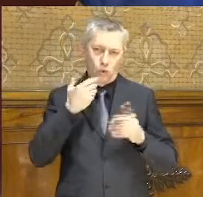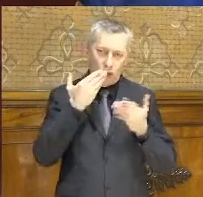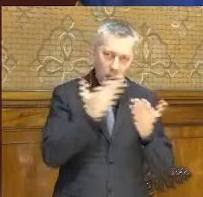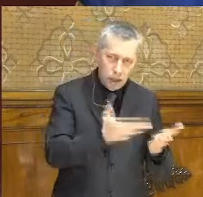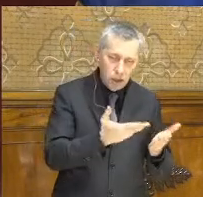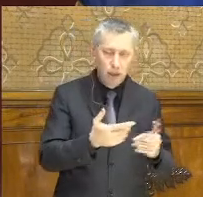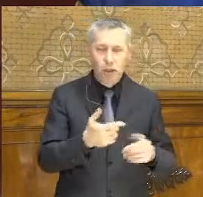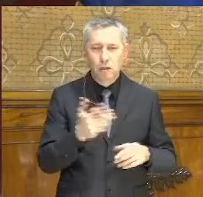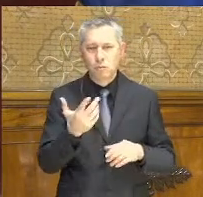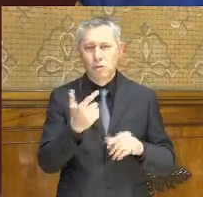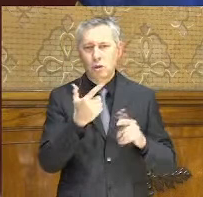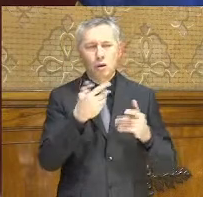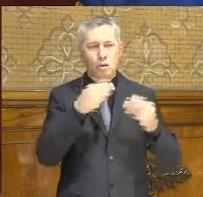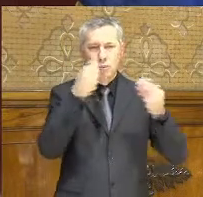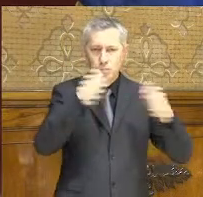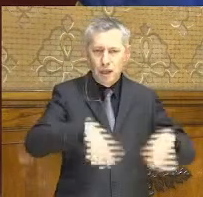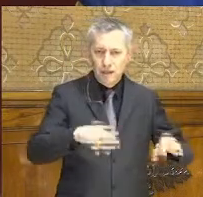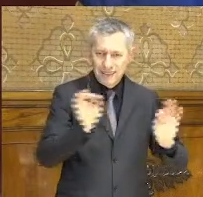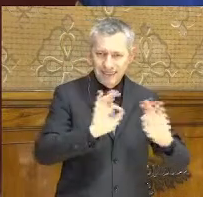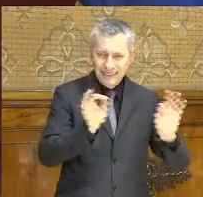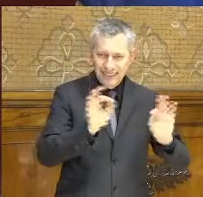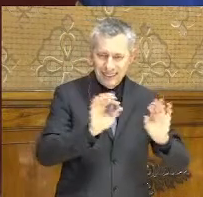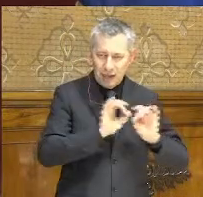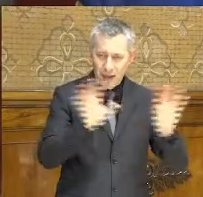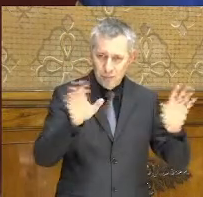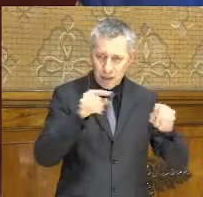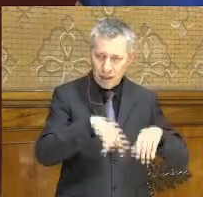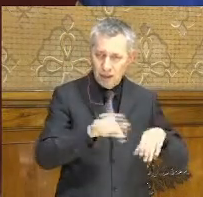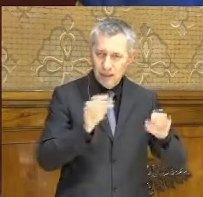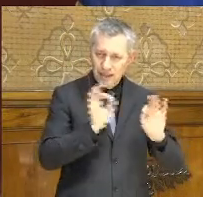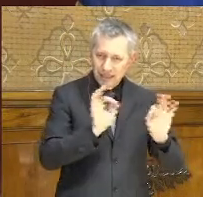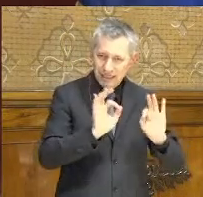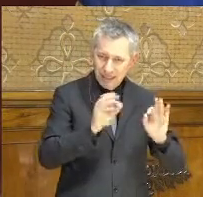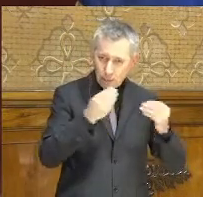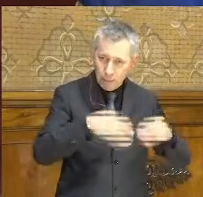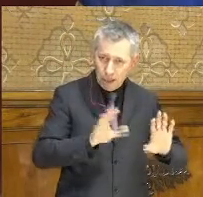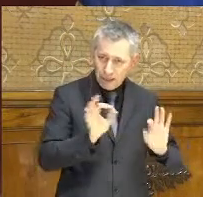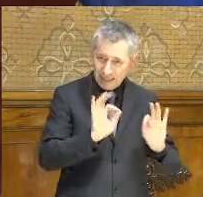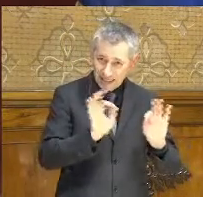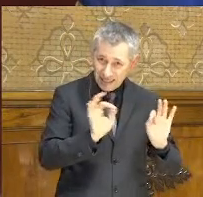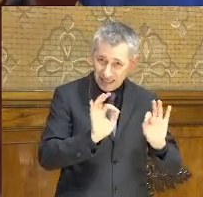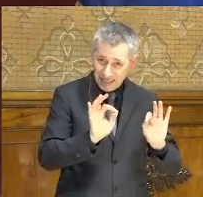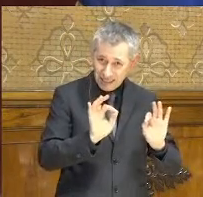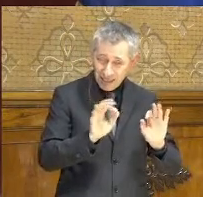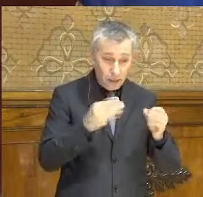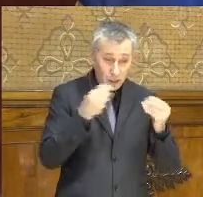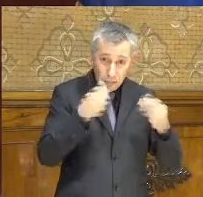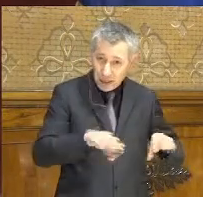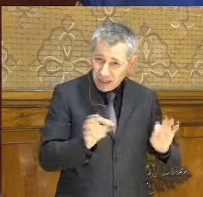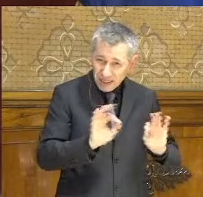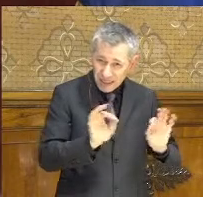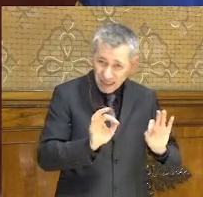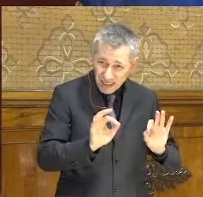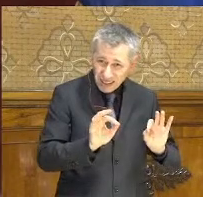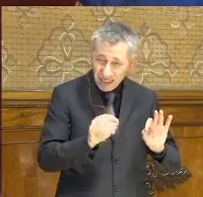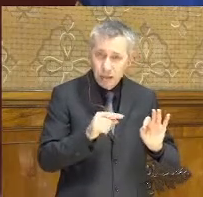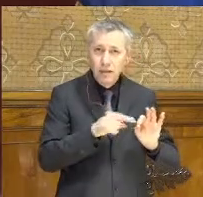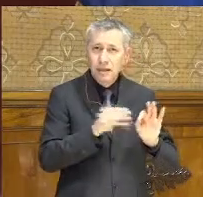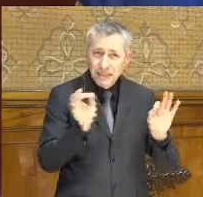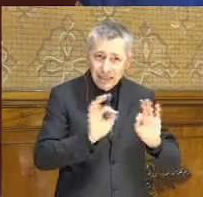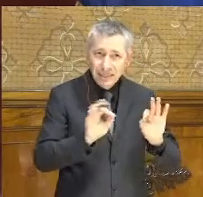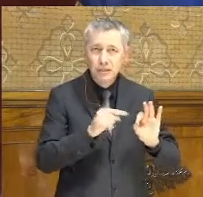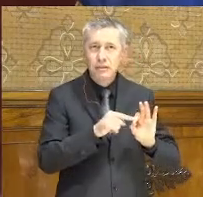has not lost its freedom yet. Ukraine has not yet lost its freedom. That not yet is the condition I believe we are